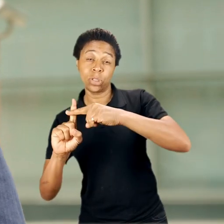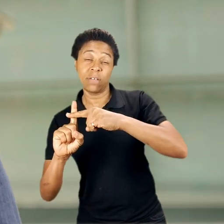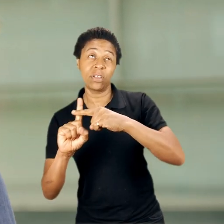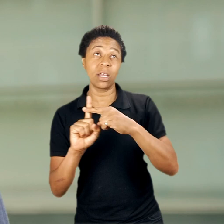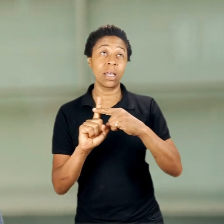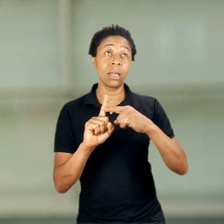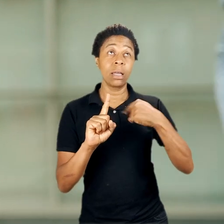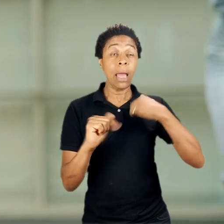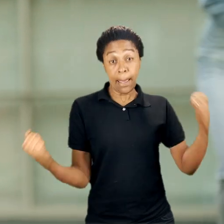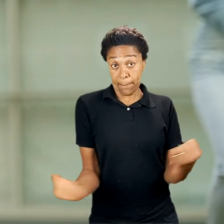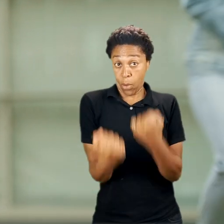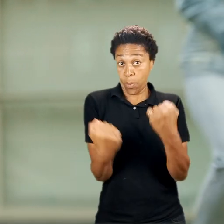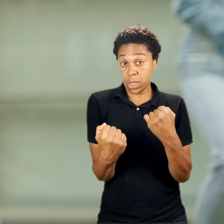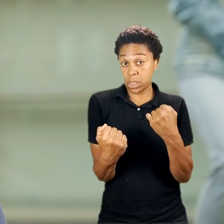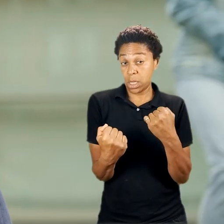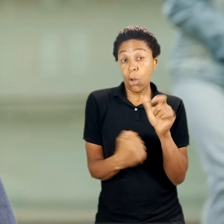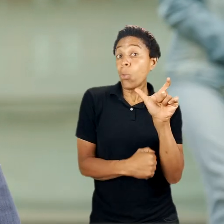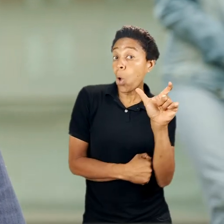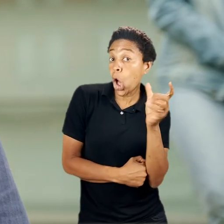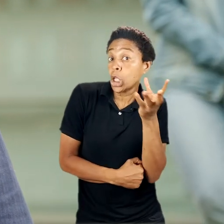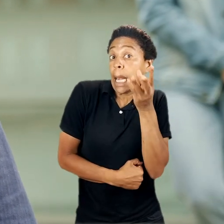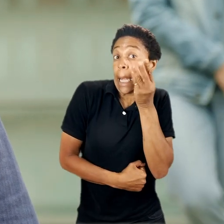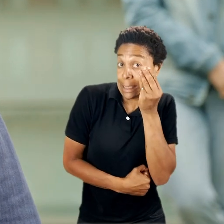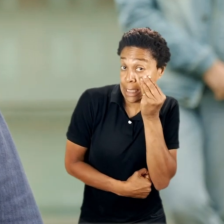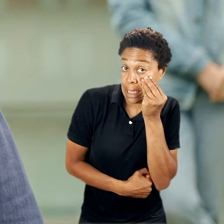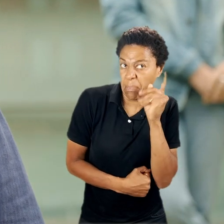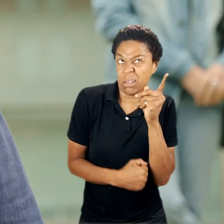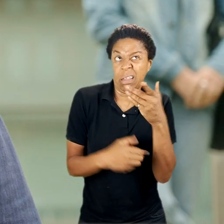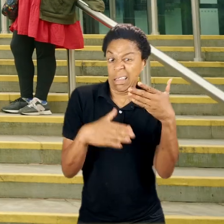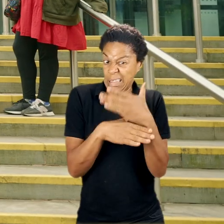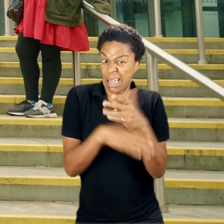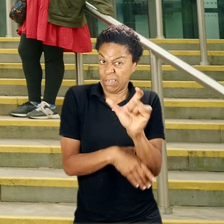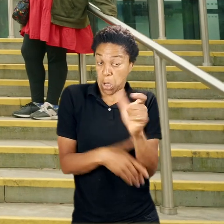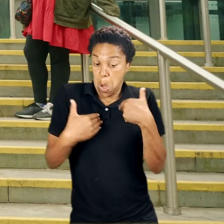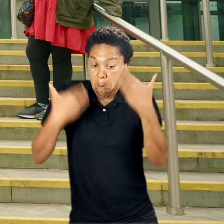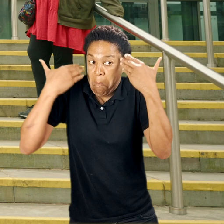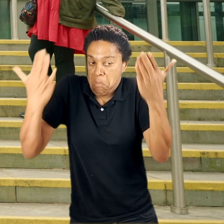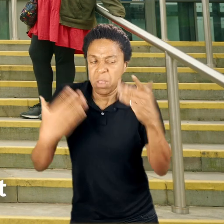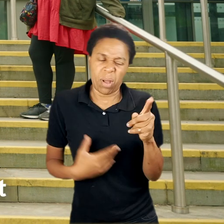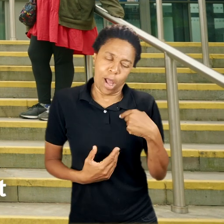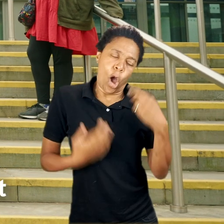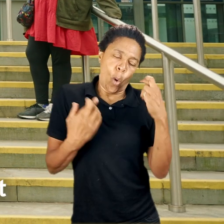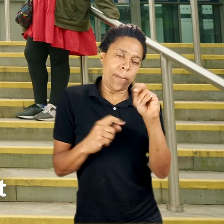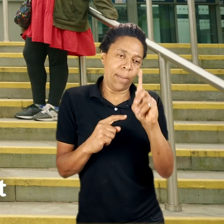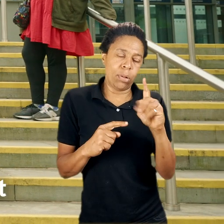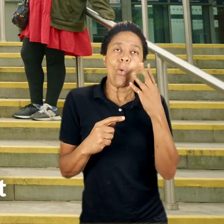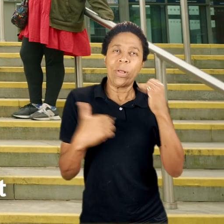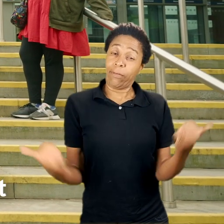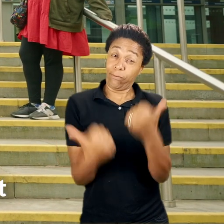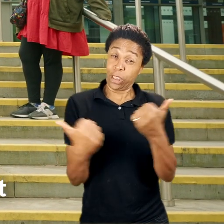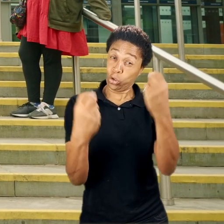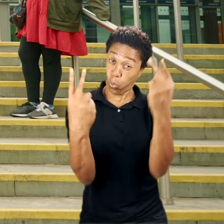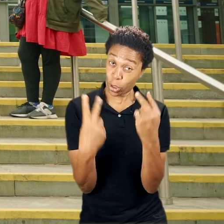positivity sense of empowerment I mean the word listening I don't know I don't know what the active word of that is but I want I think